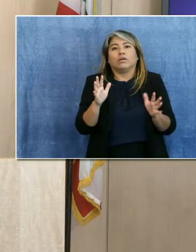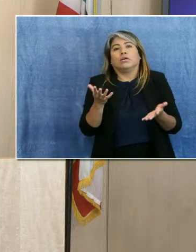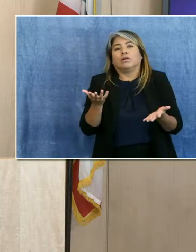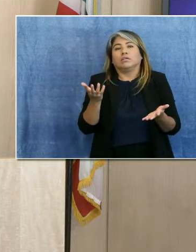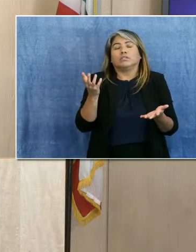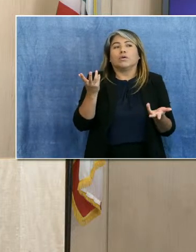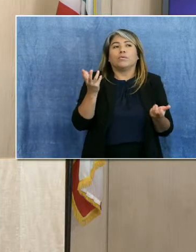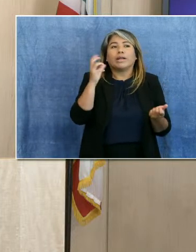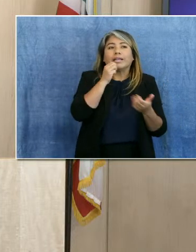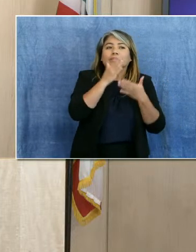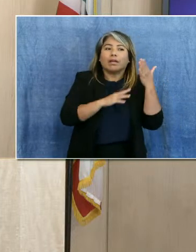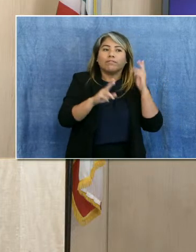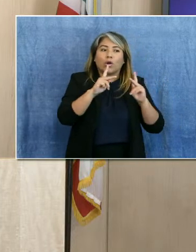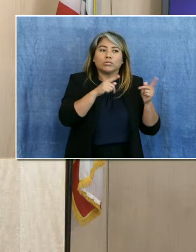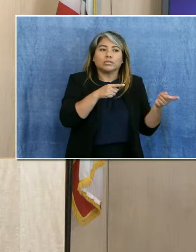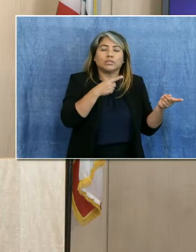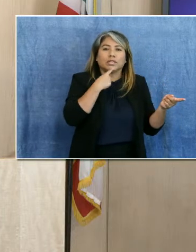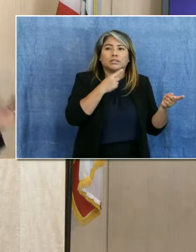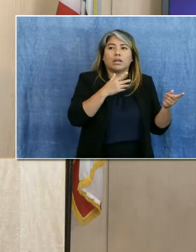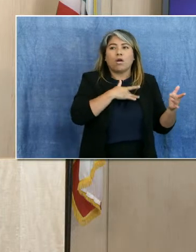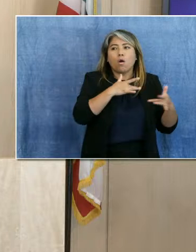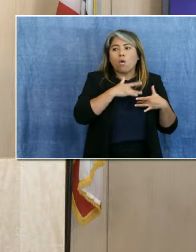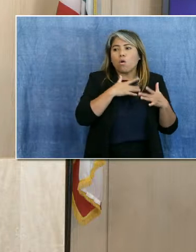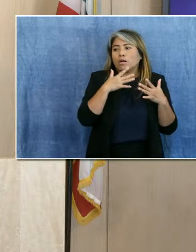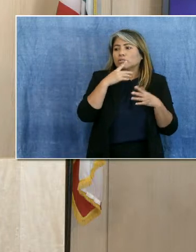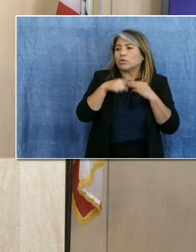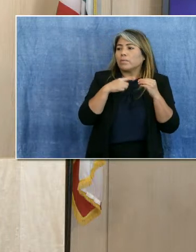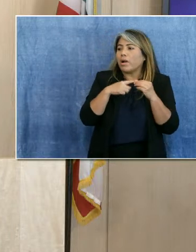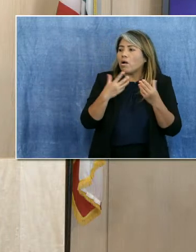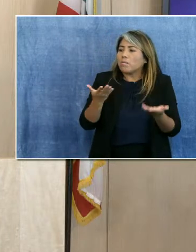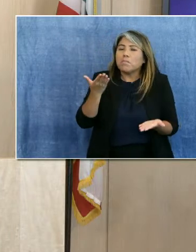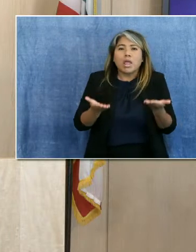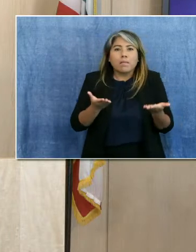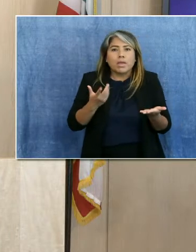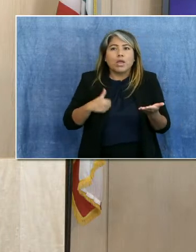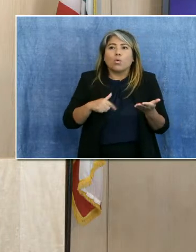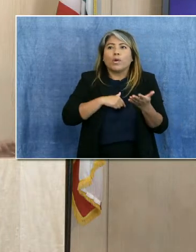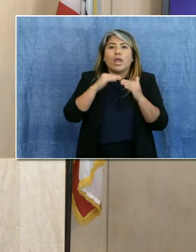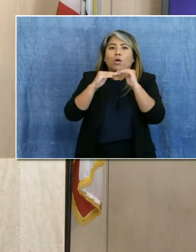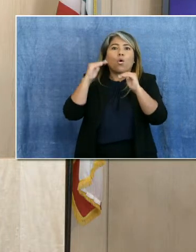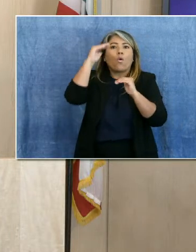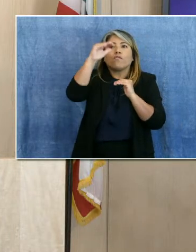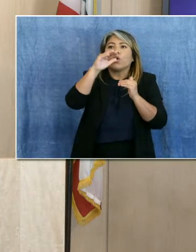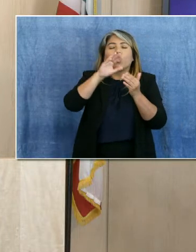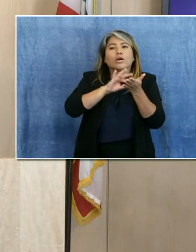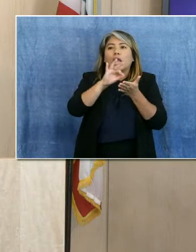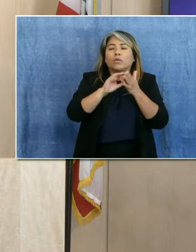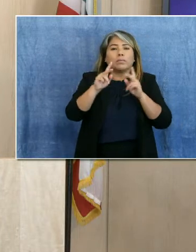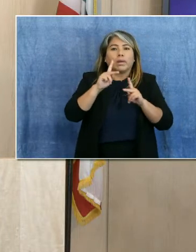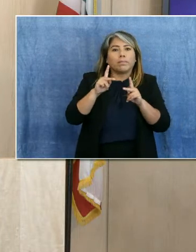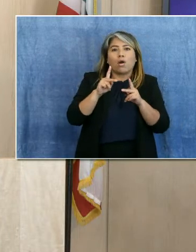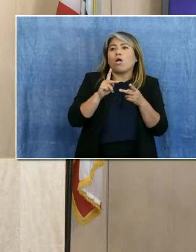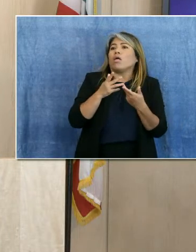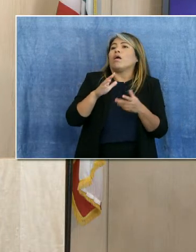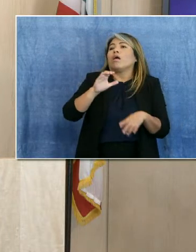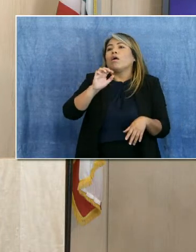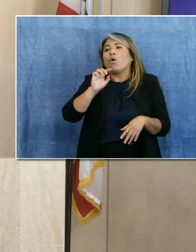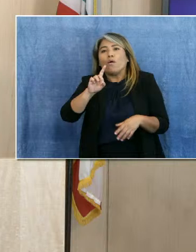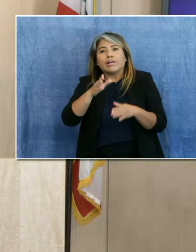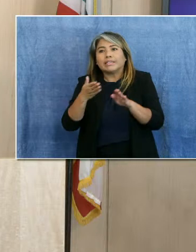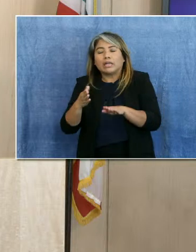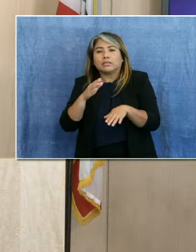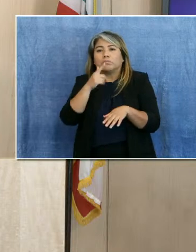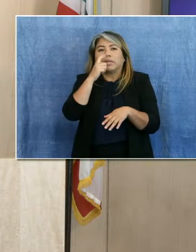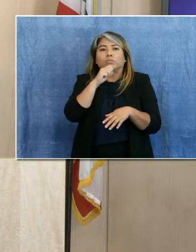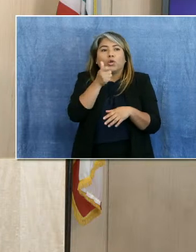I guess some folks have expressed a concern that perhaps we are overcounting COVID deaths by not making this distinction.